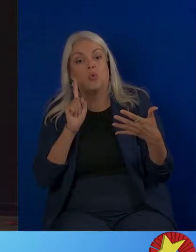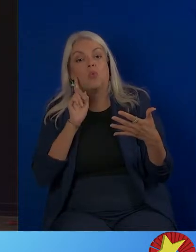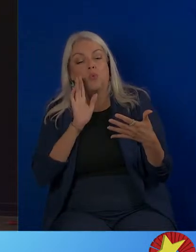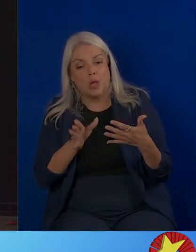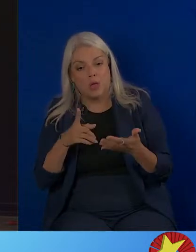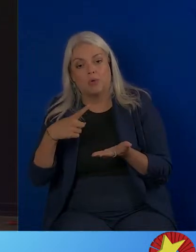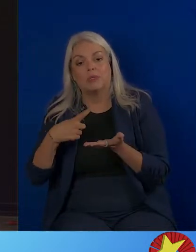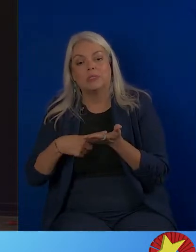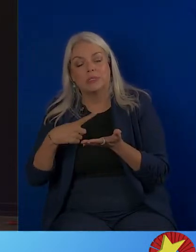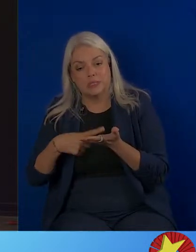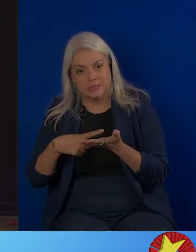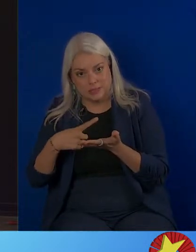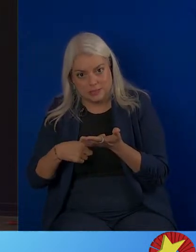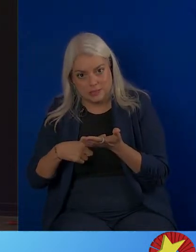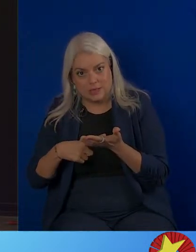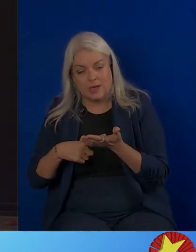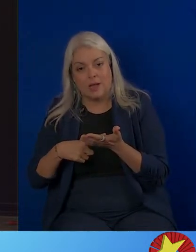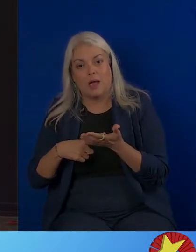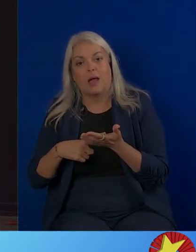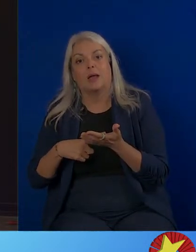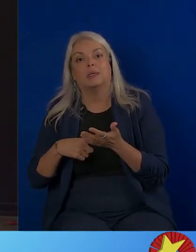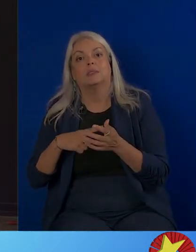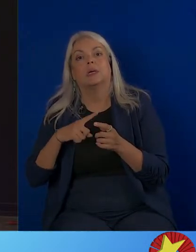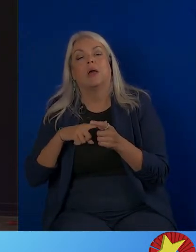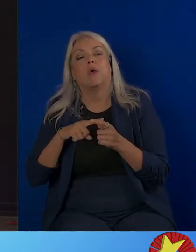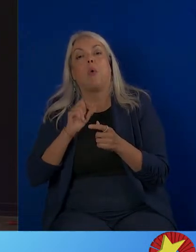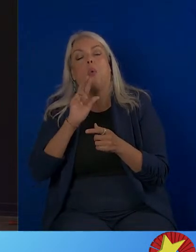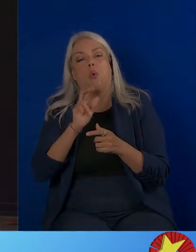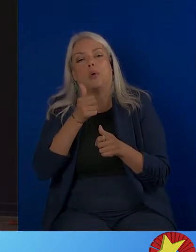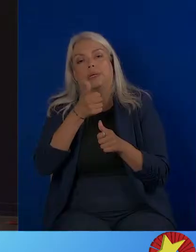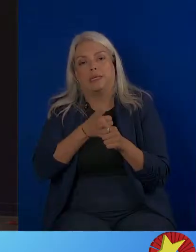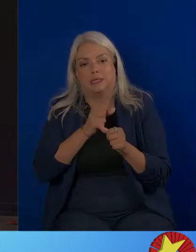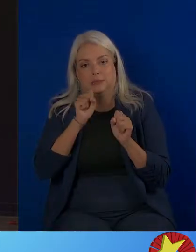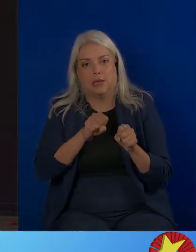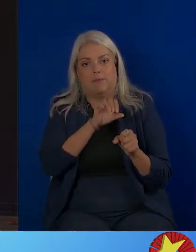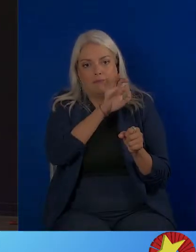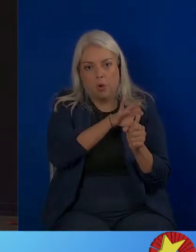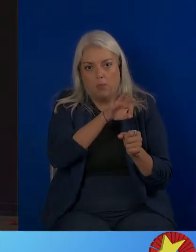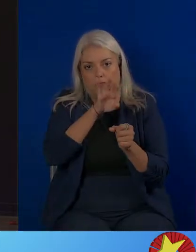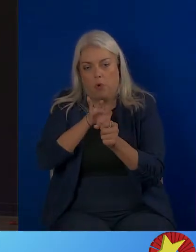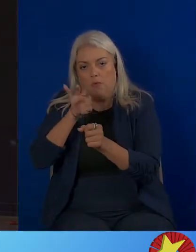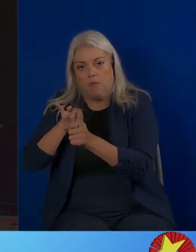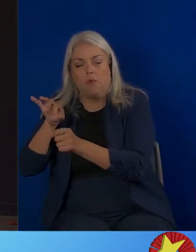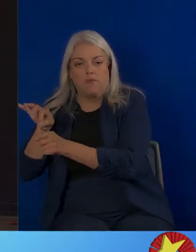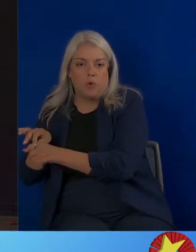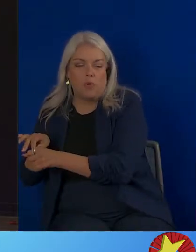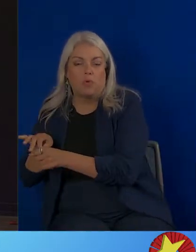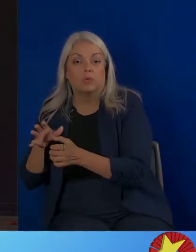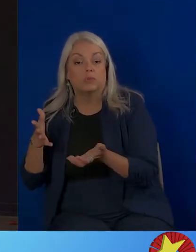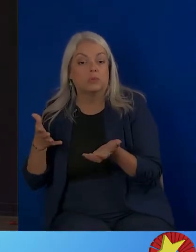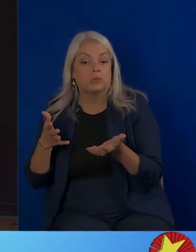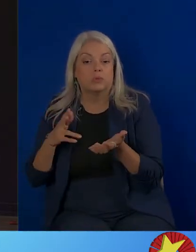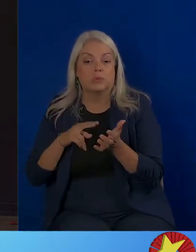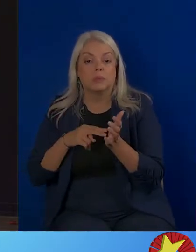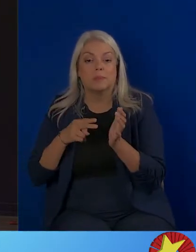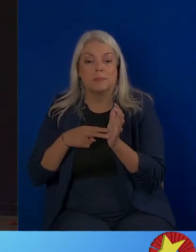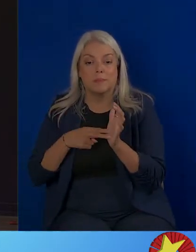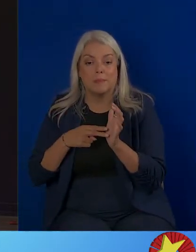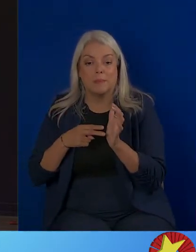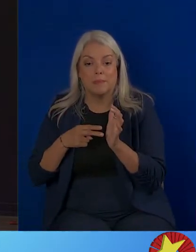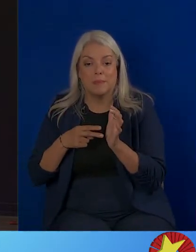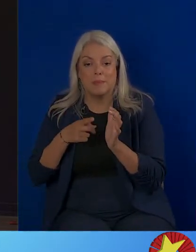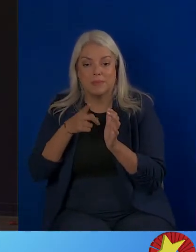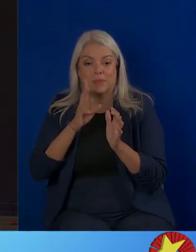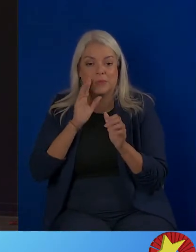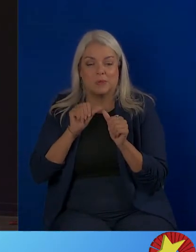discussed and or voted upon individually. That would mean that you would get to stay